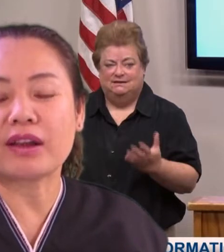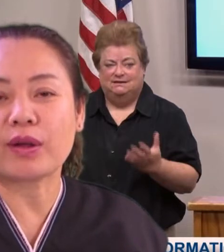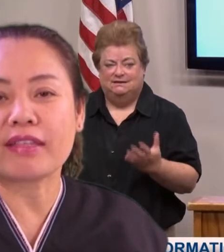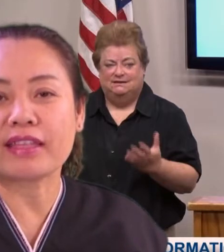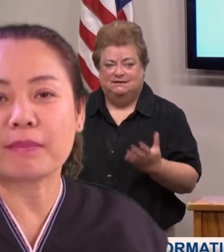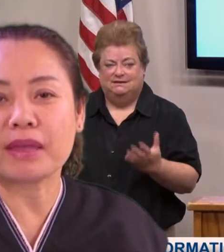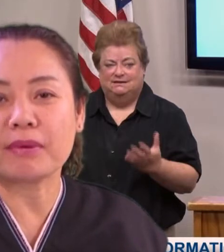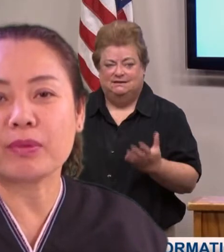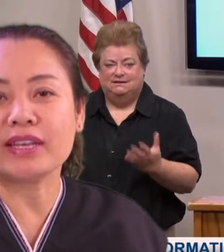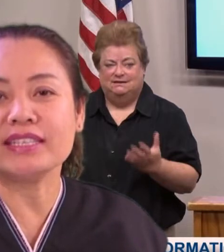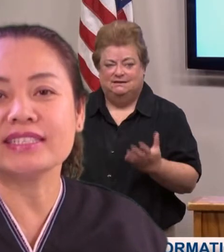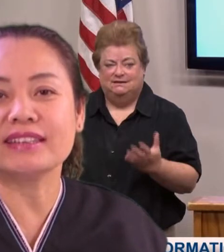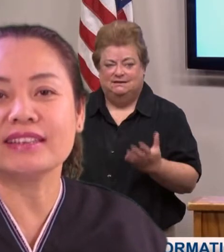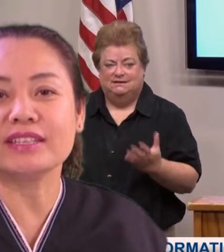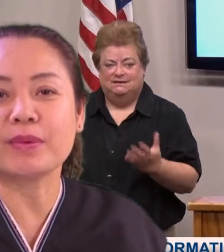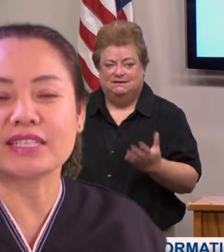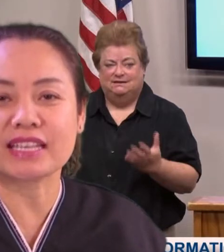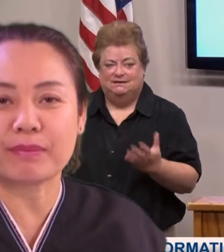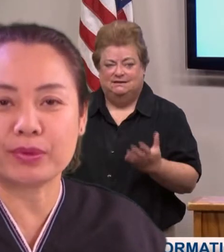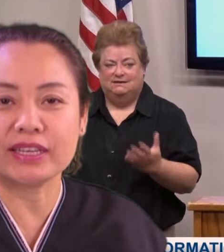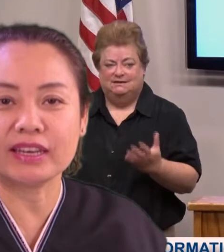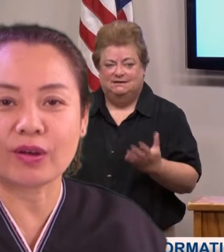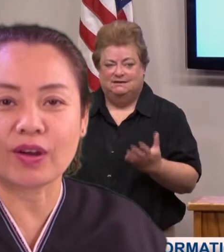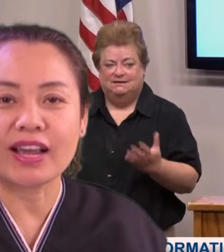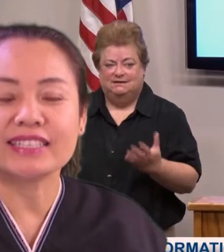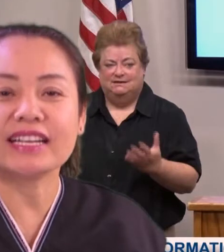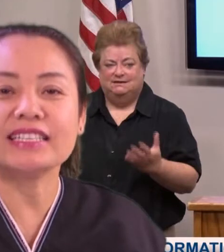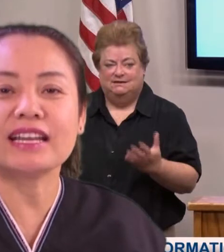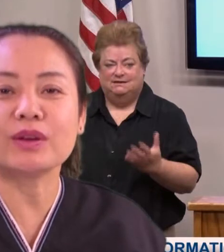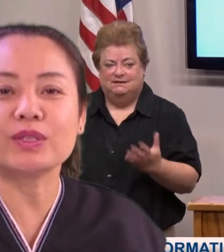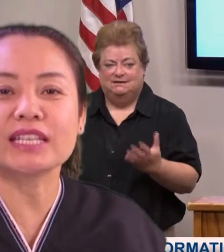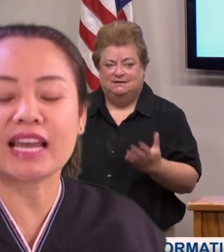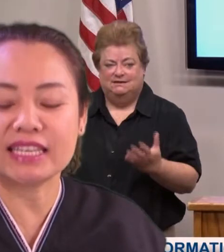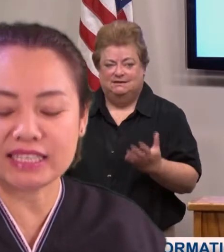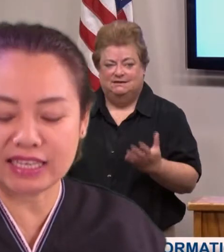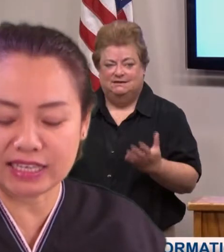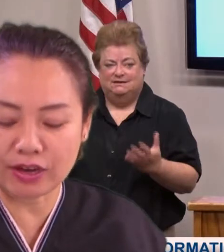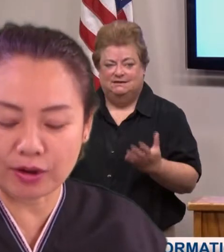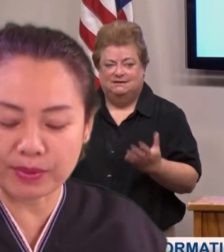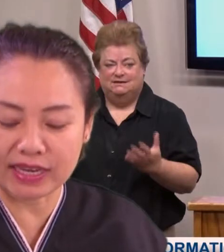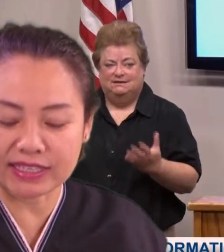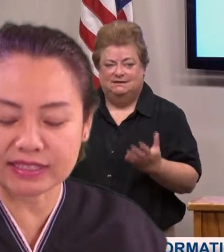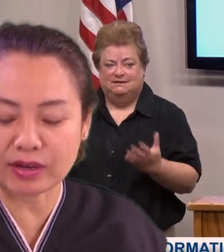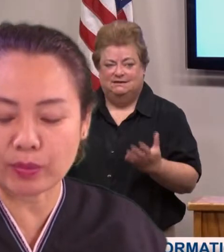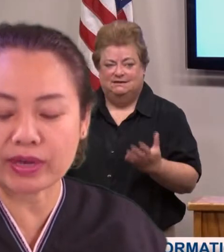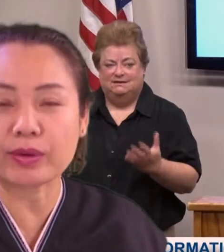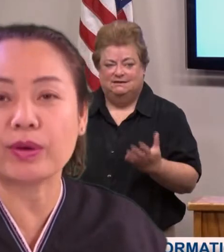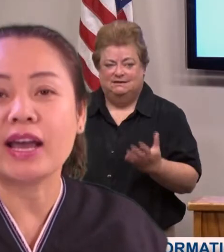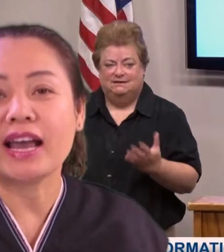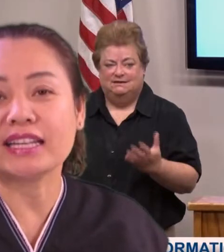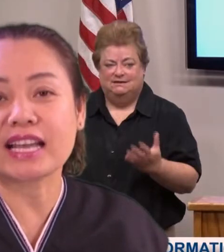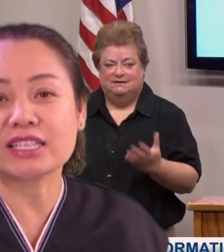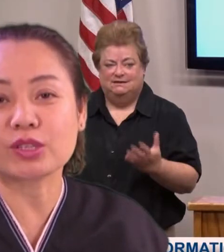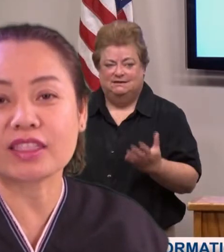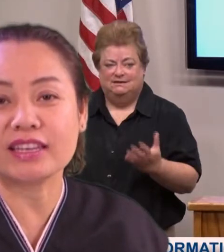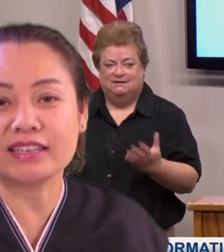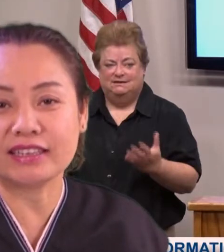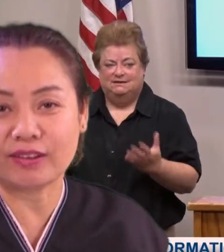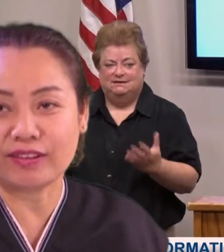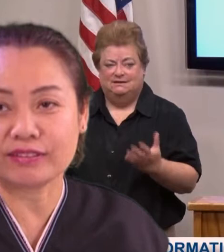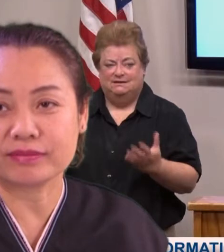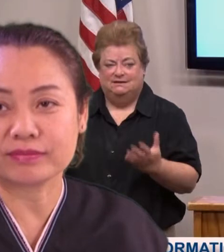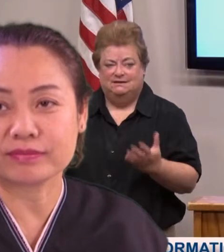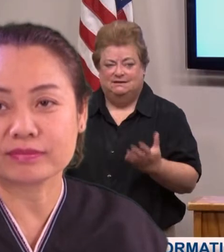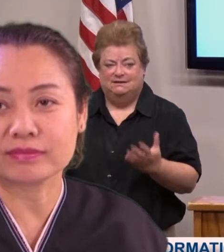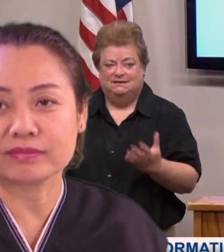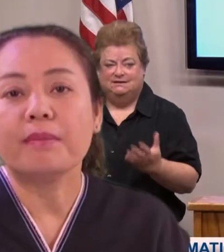pandemic, and welcome-19 and welcome to the COVID